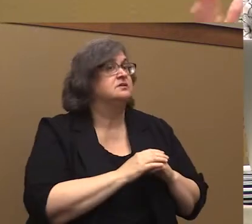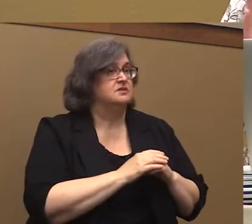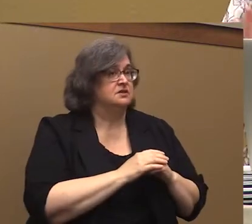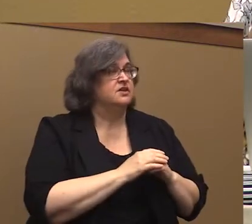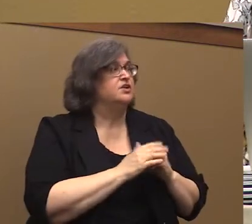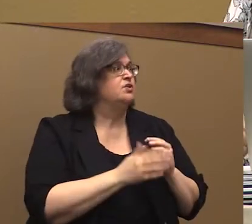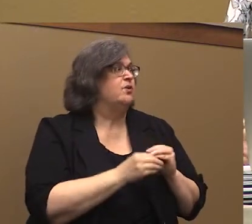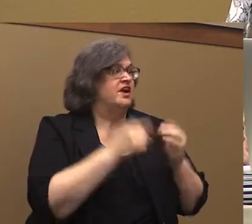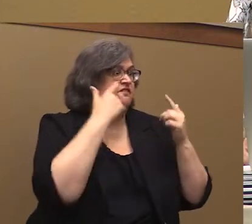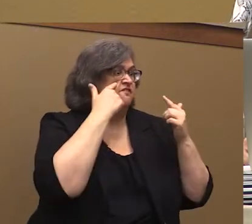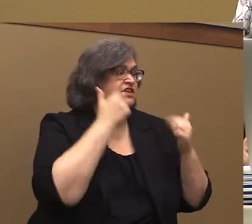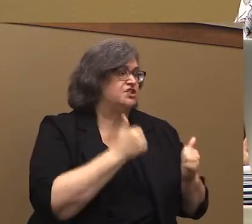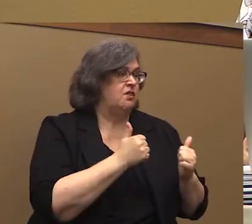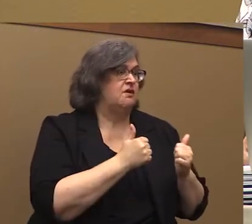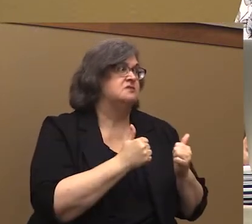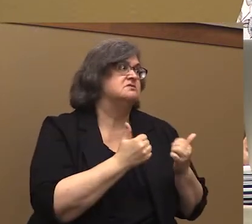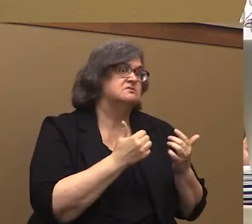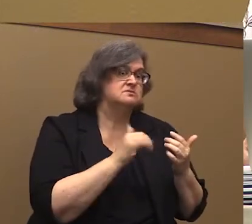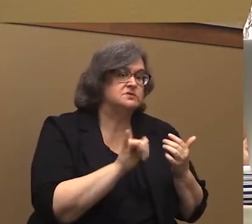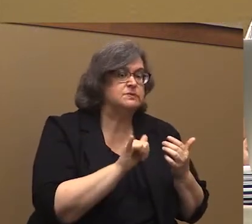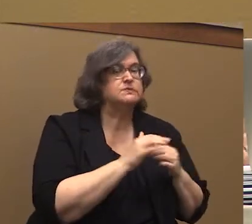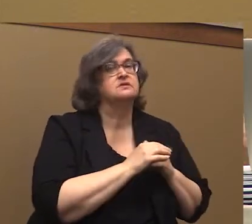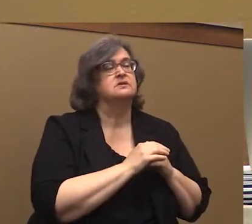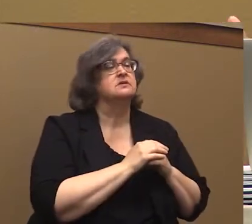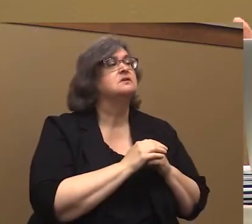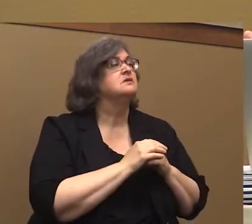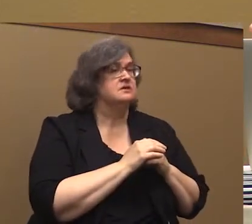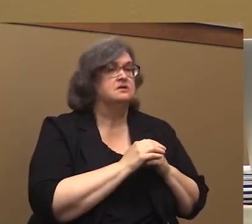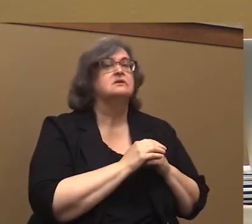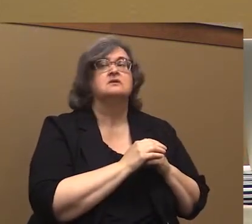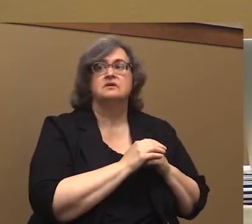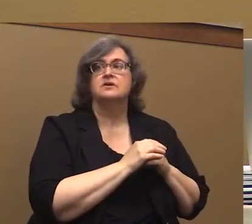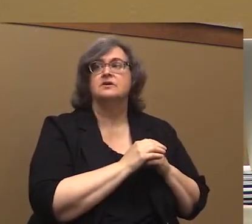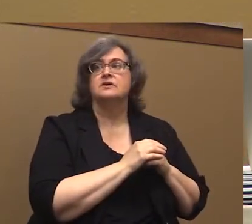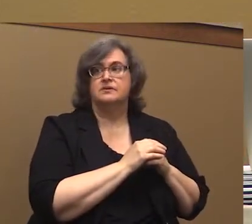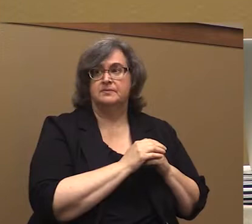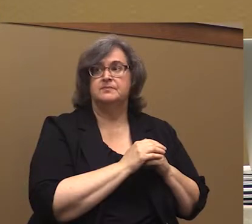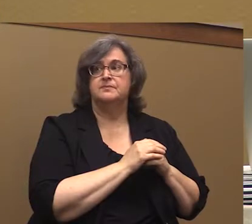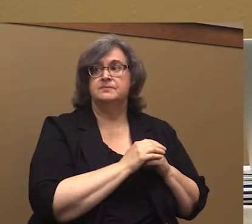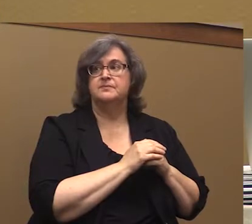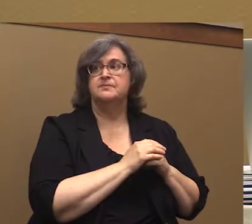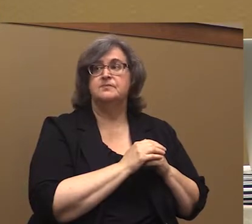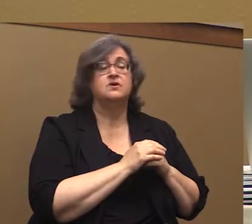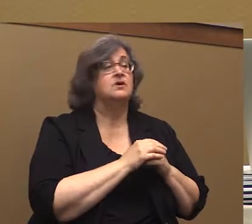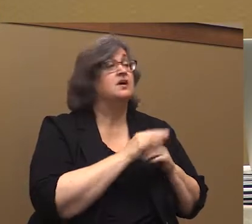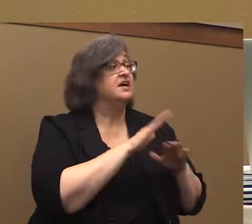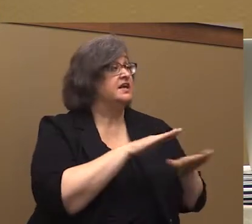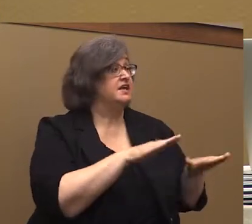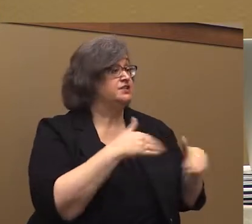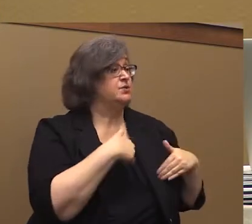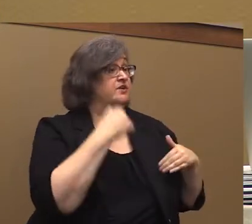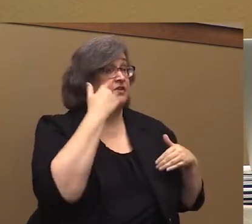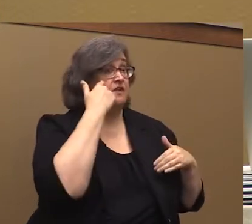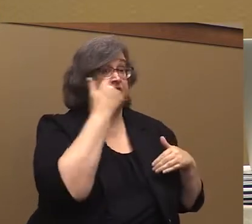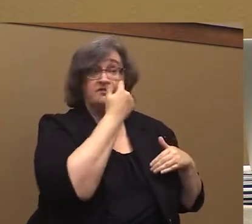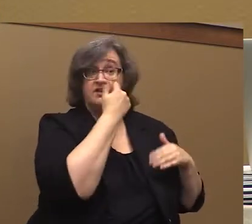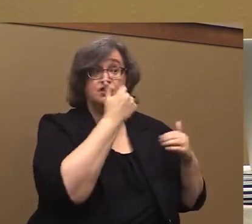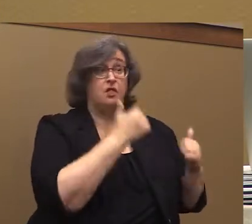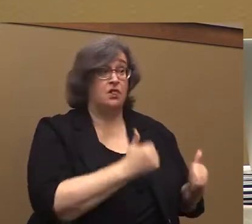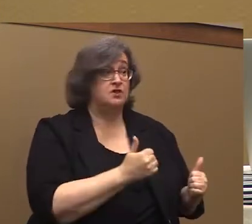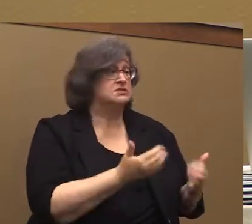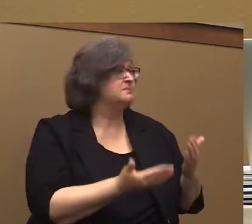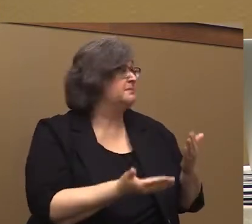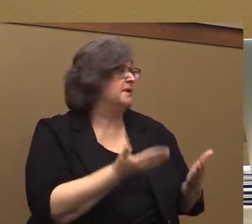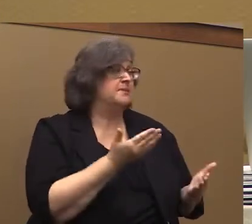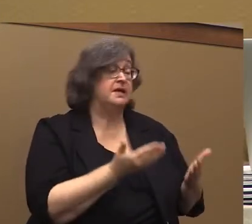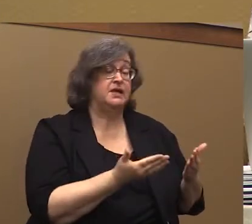a few vision things in there for you too. But kids who are have vision loss may